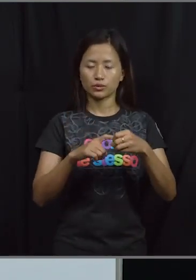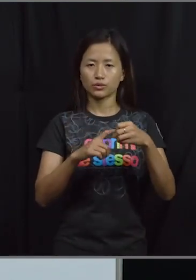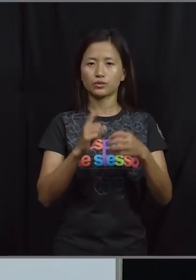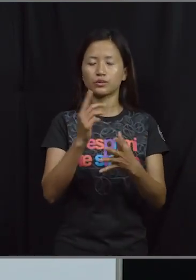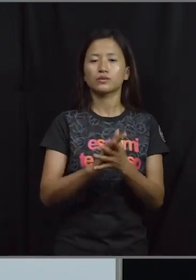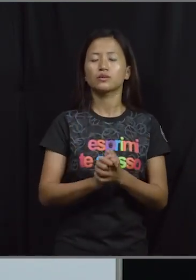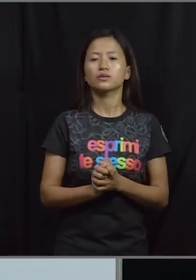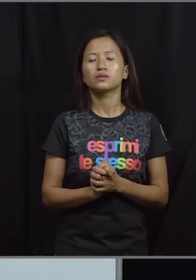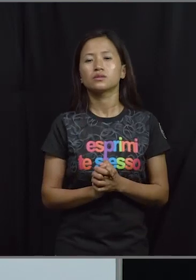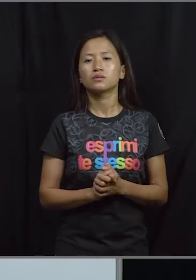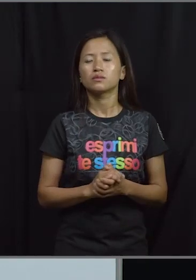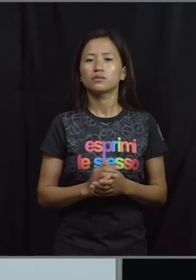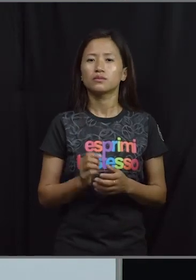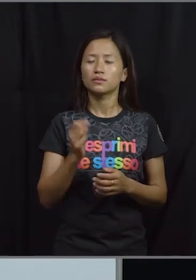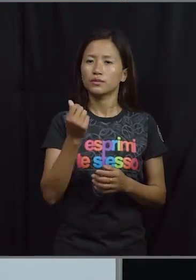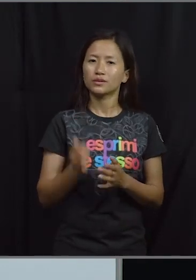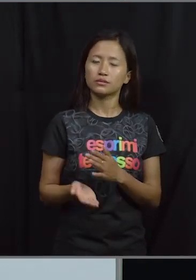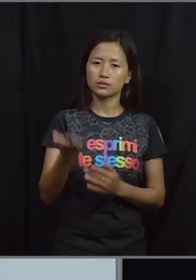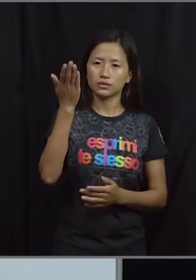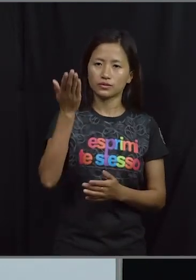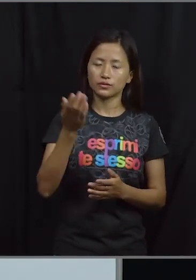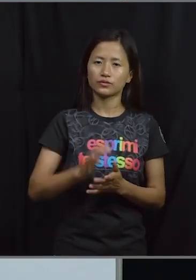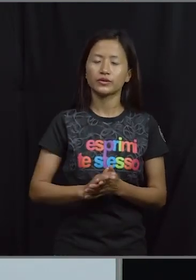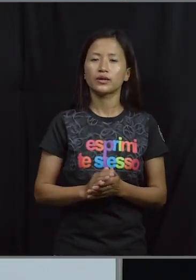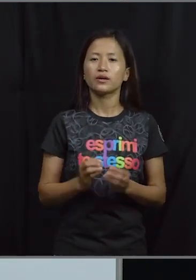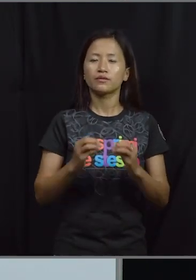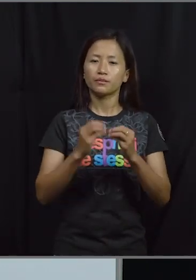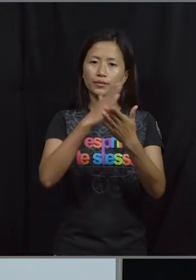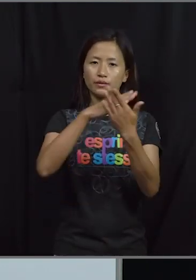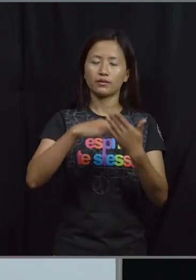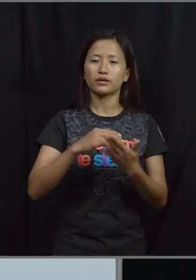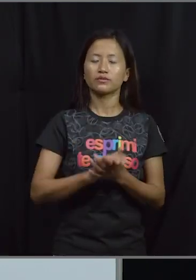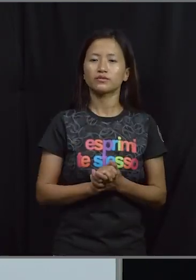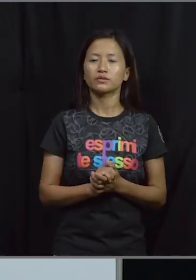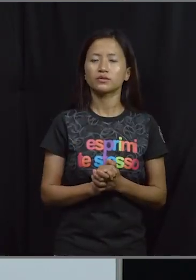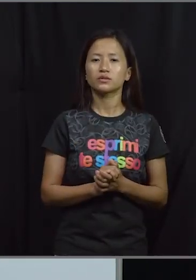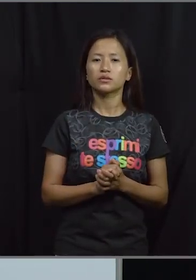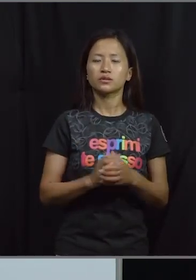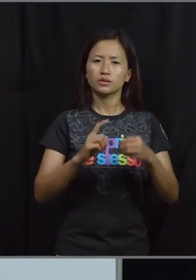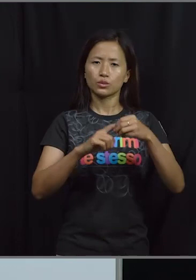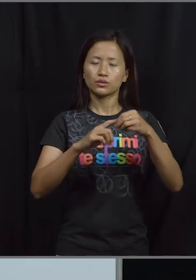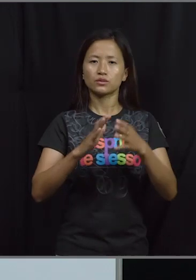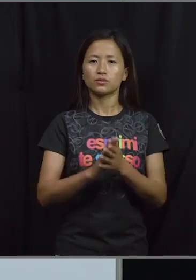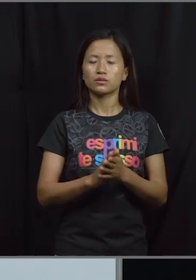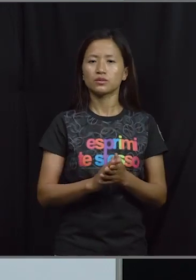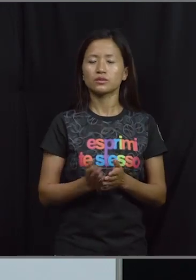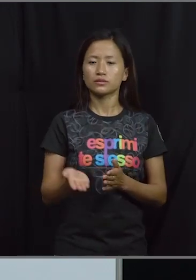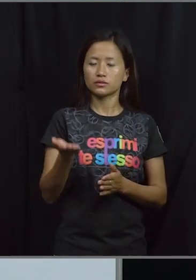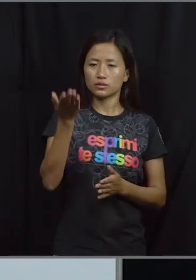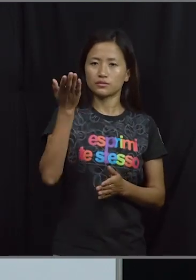when price rise further to, let's say, B half, then quantity demanded increases